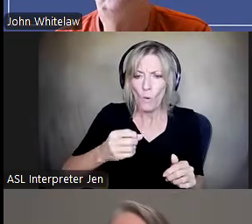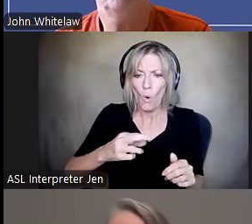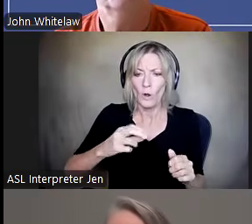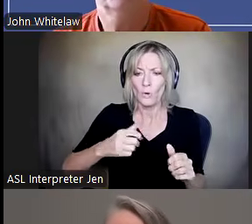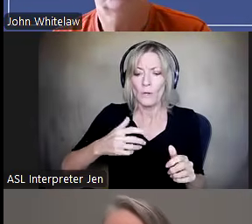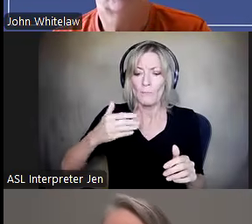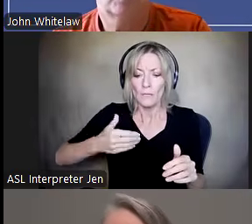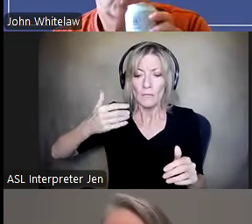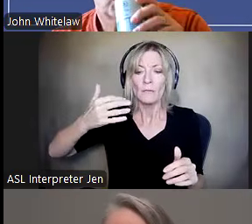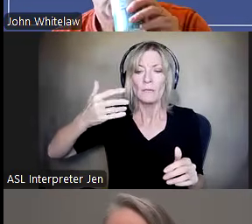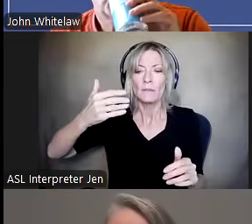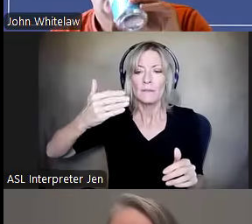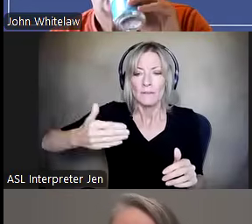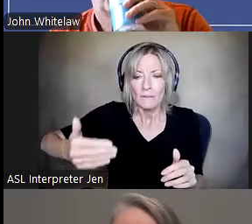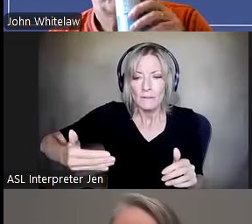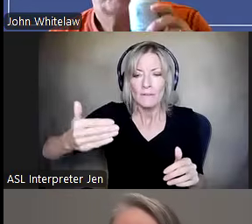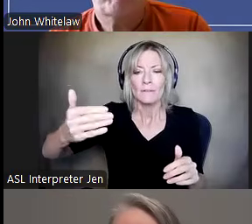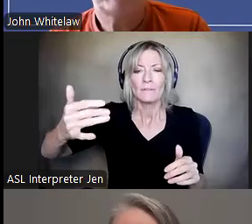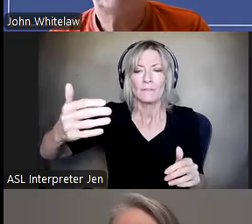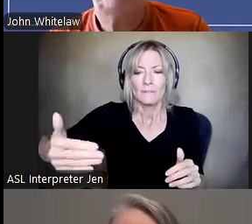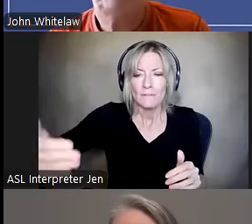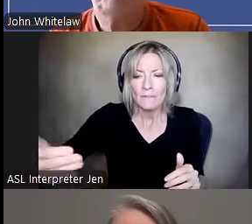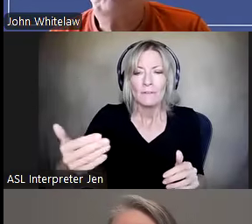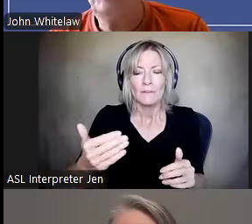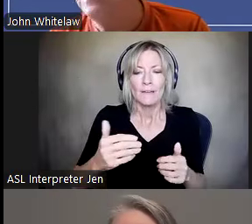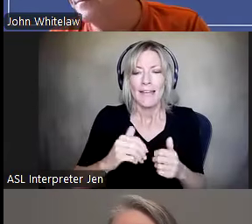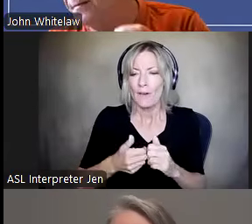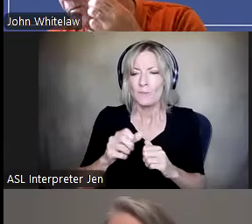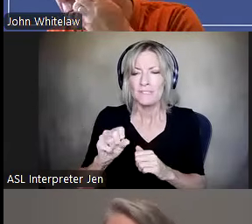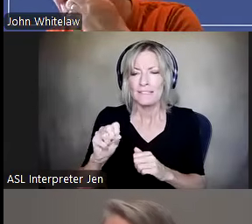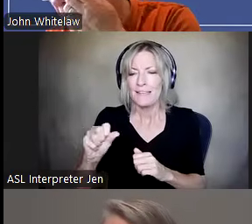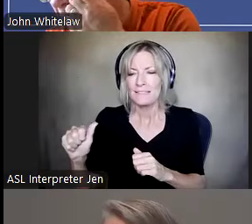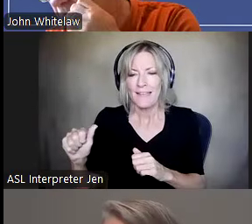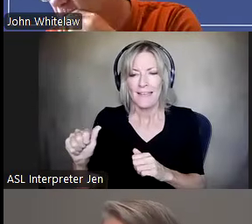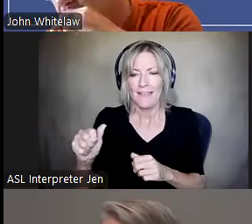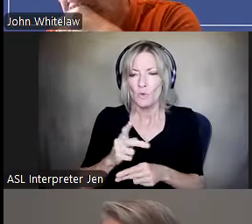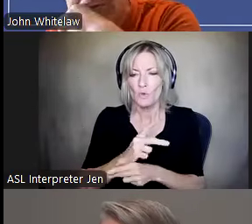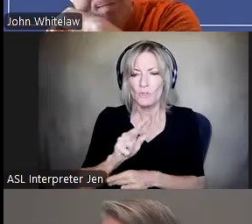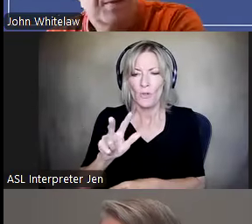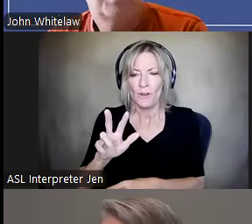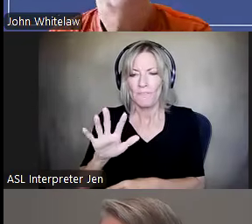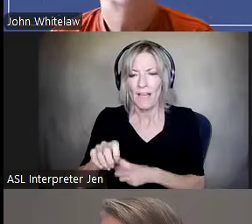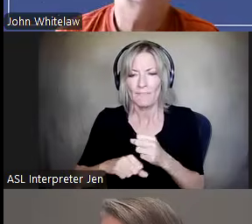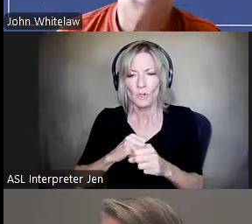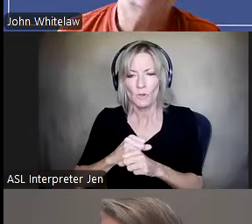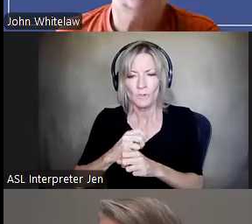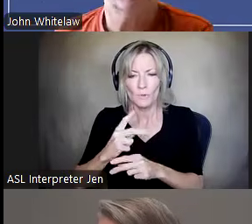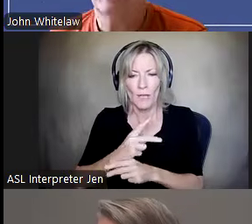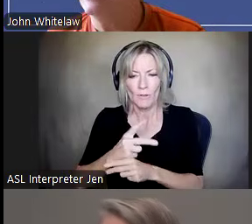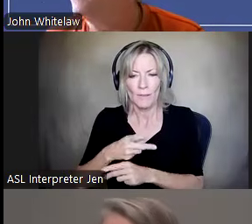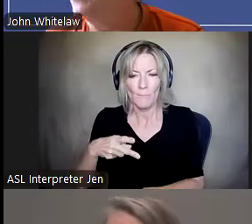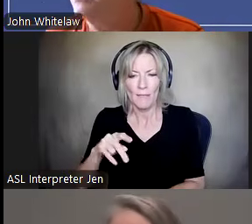different time periods? How does SSA go about using those 35 years to calculate the